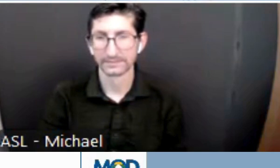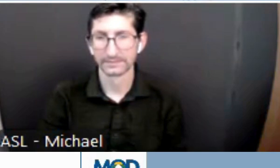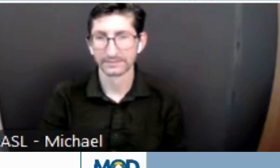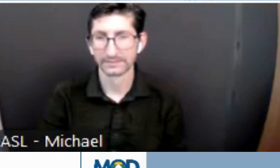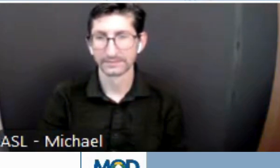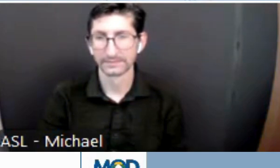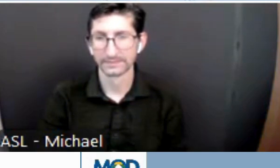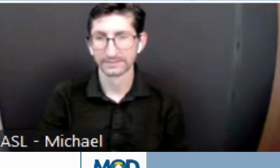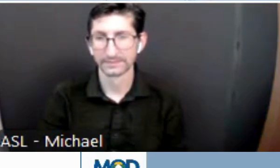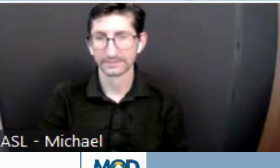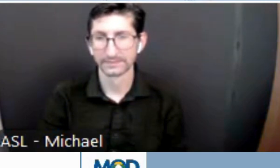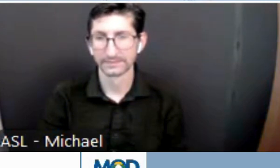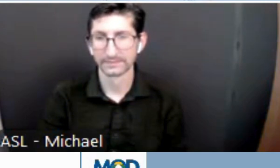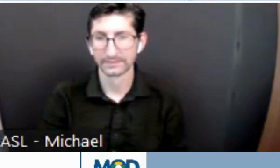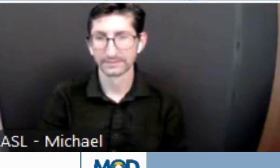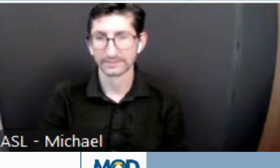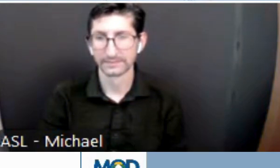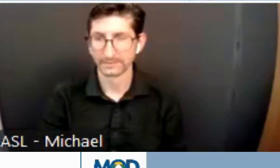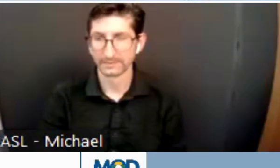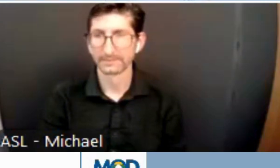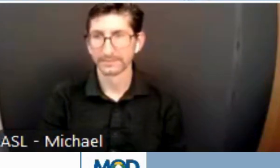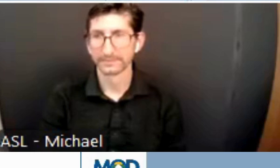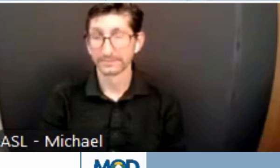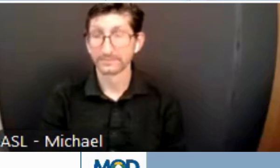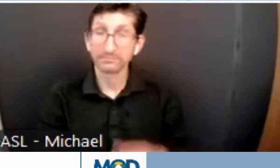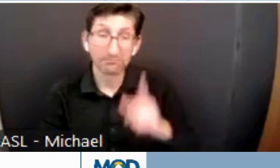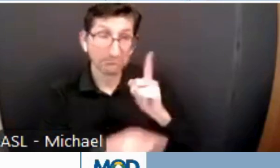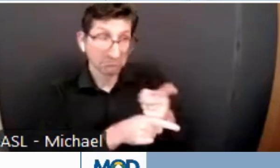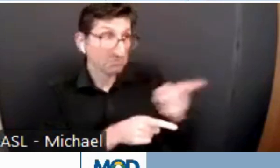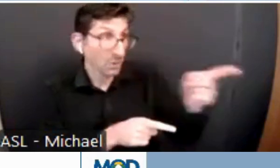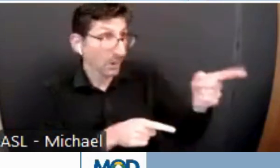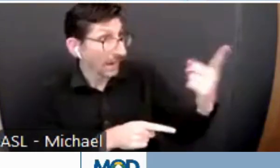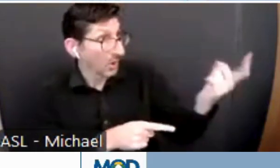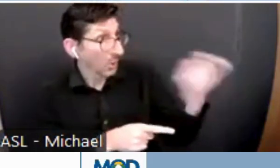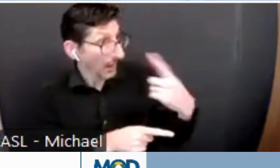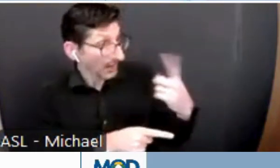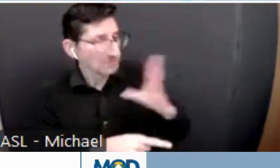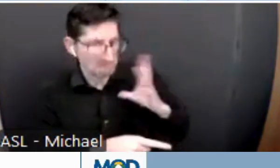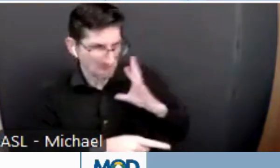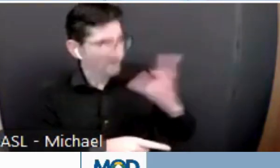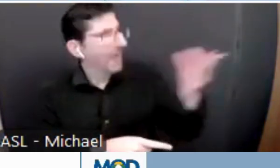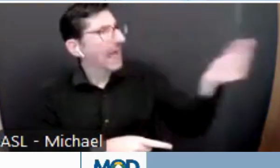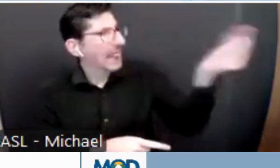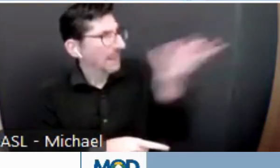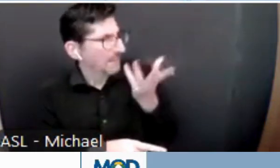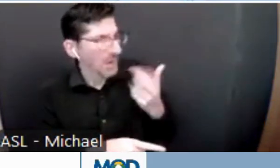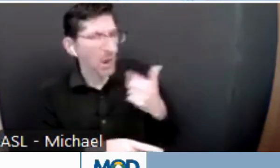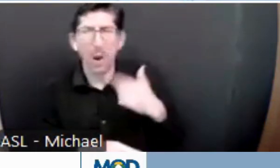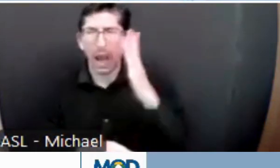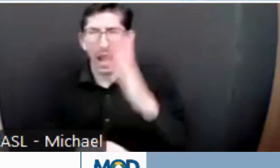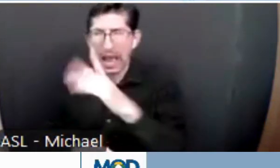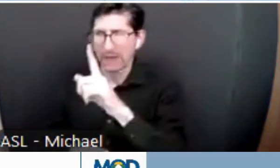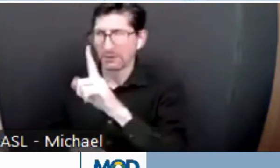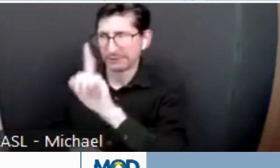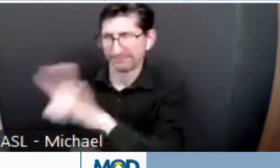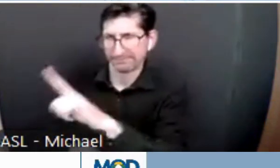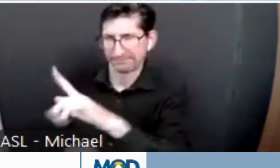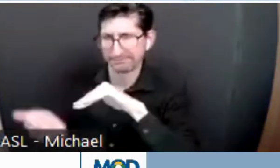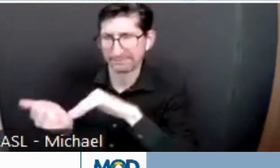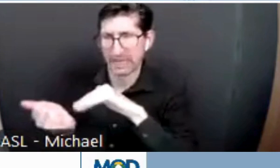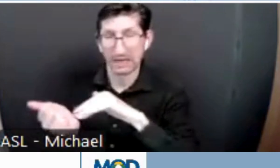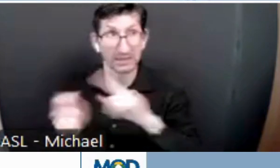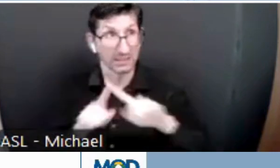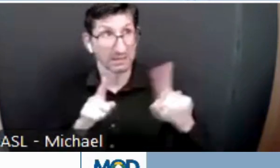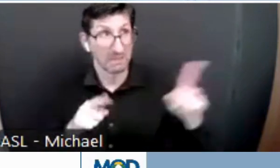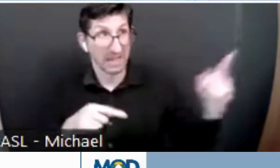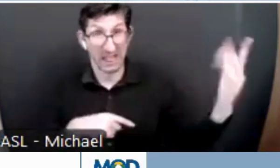Yeah, so you could offer to pass on any questions to your doctor, but ask that those questions go through